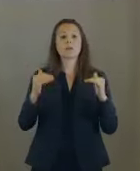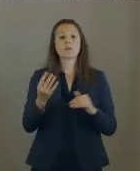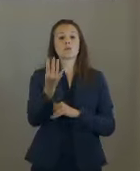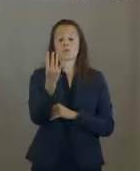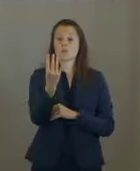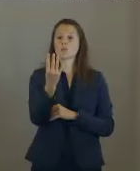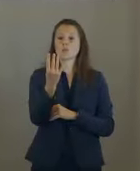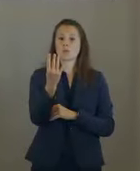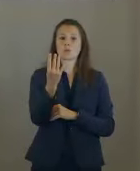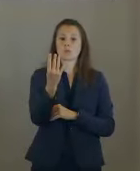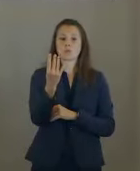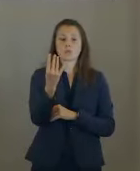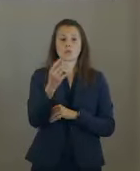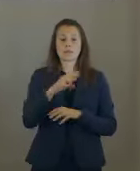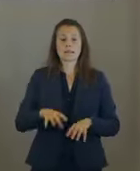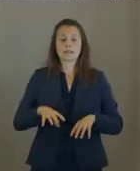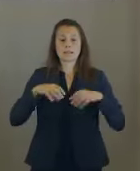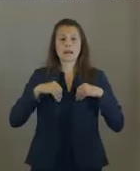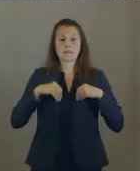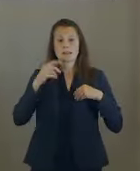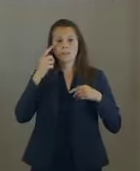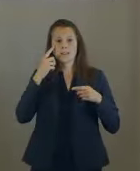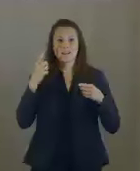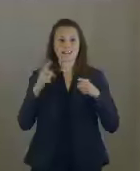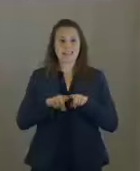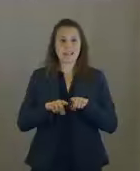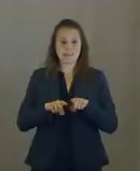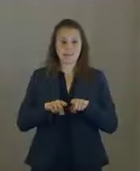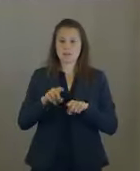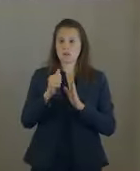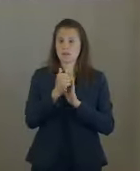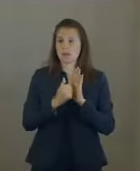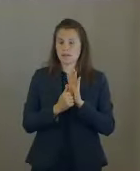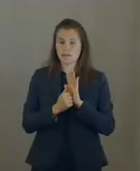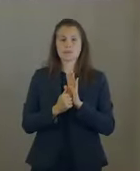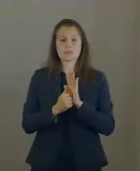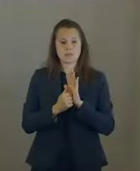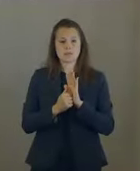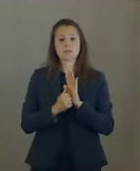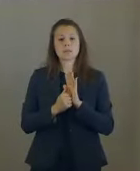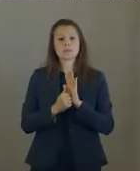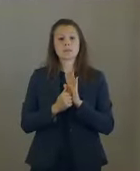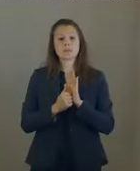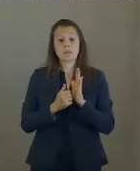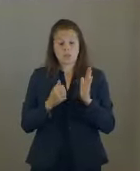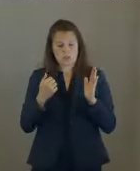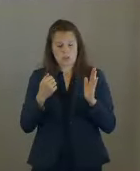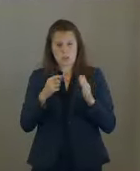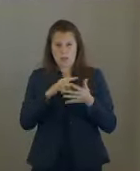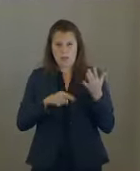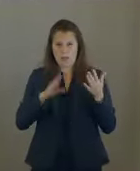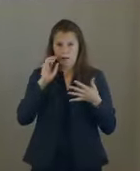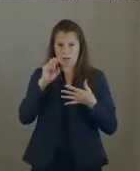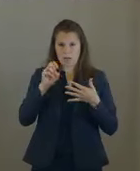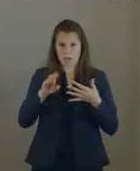on our agenda, which is the adoption of the consent agenda. The following items from the agenda have been identified as